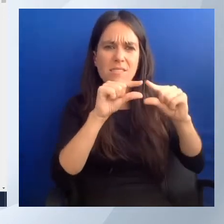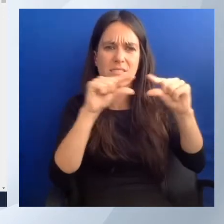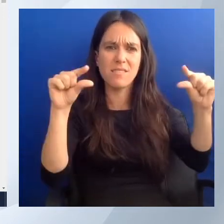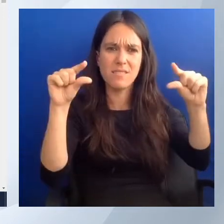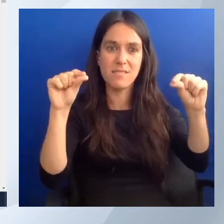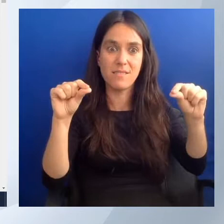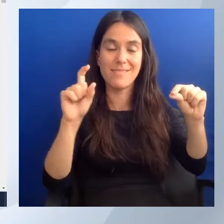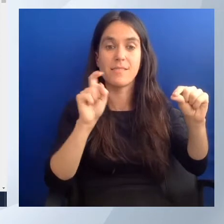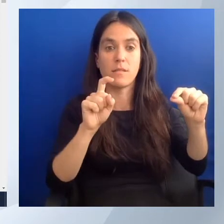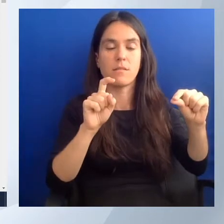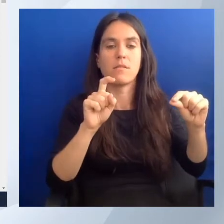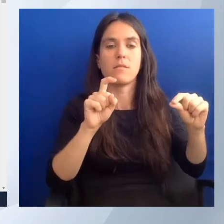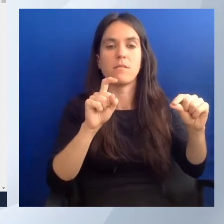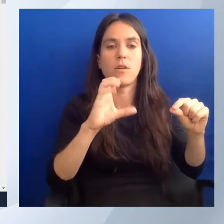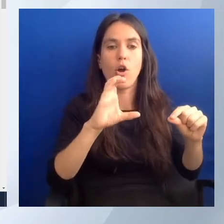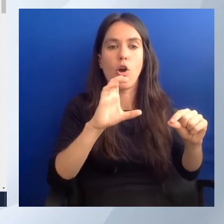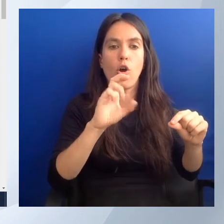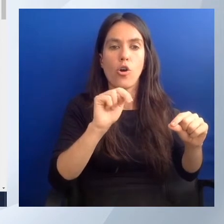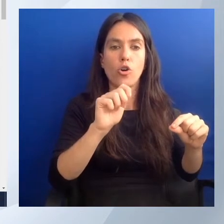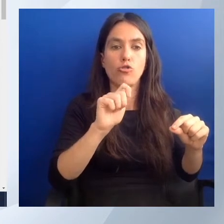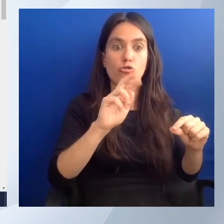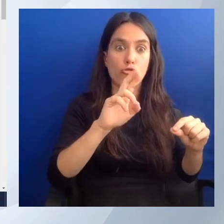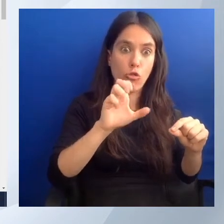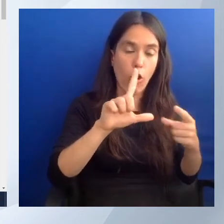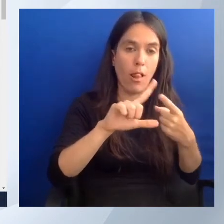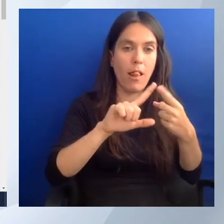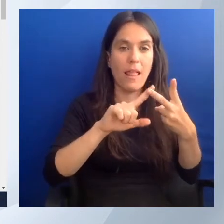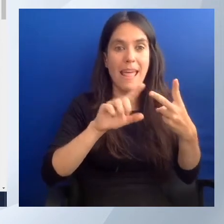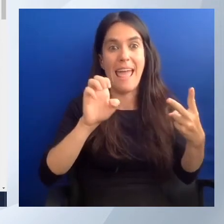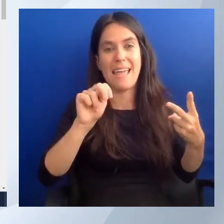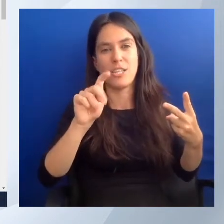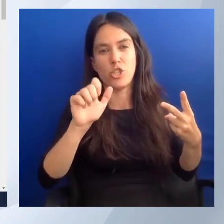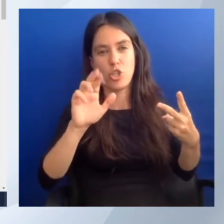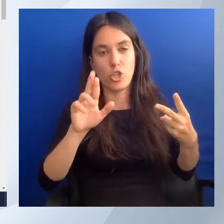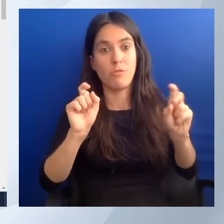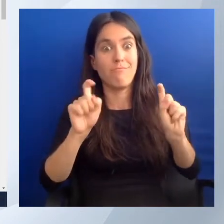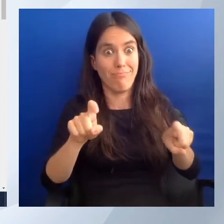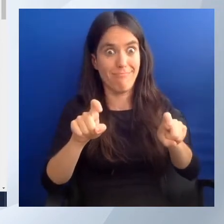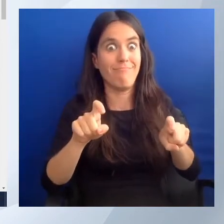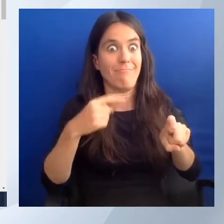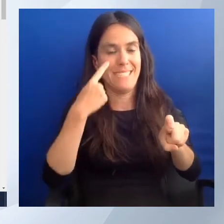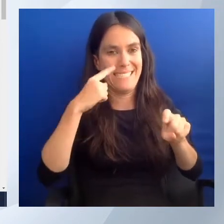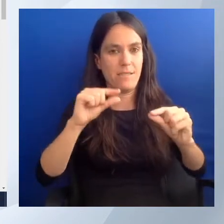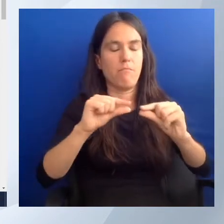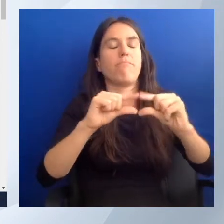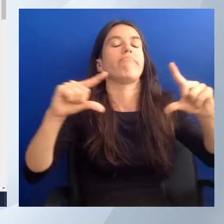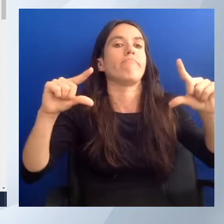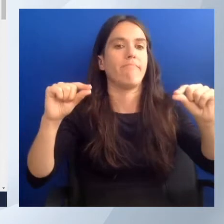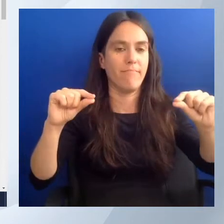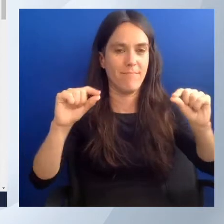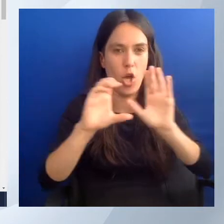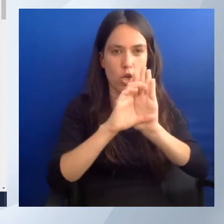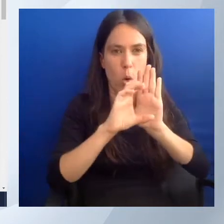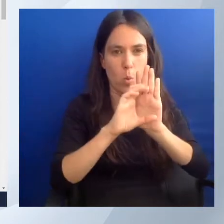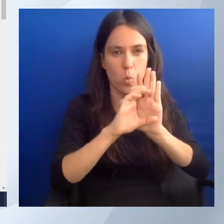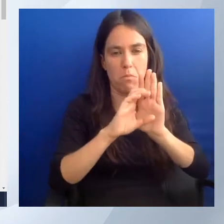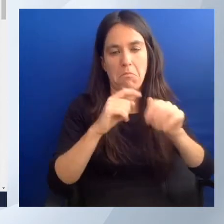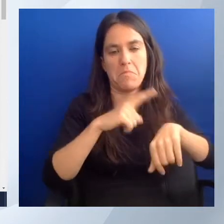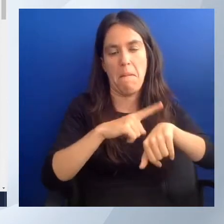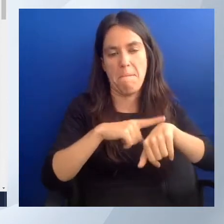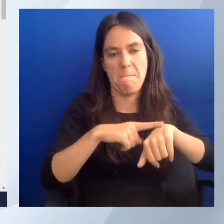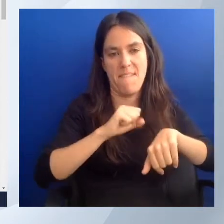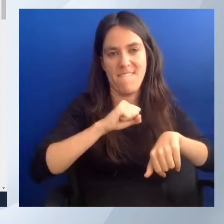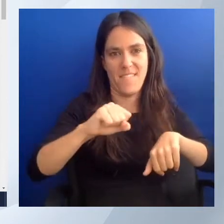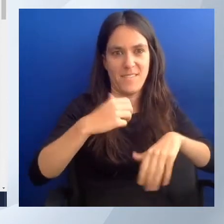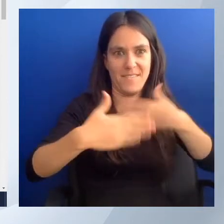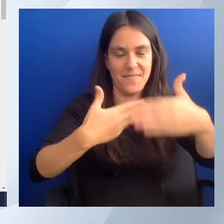Control Enter and it will execute a cell. So I've run all this code ahead of time just to save a few minutes. What